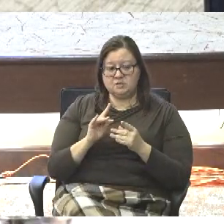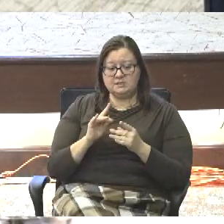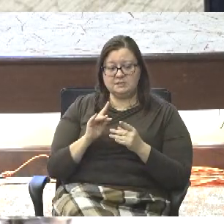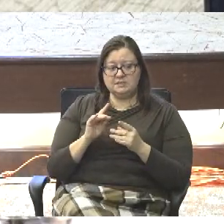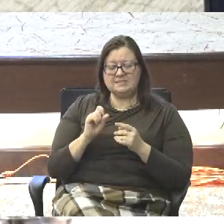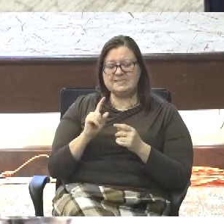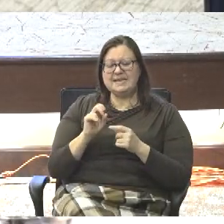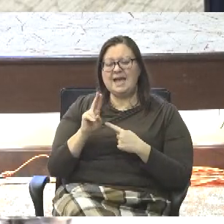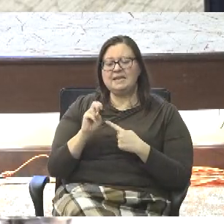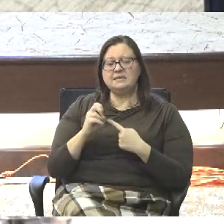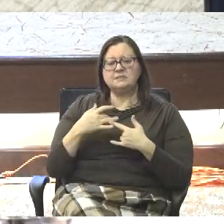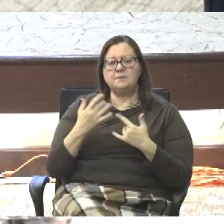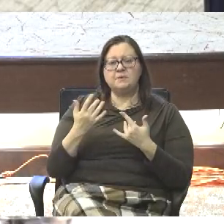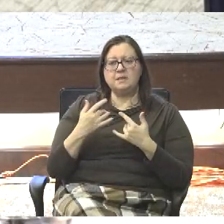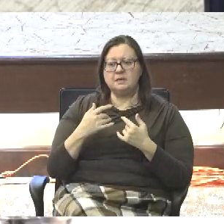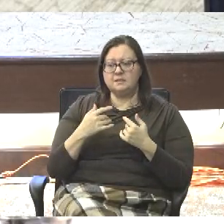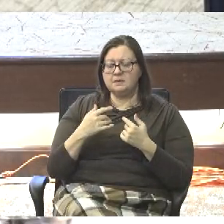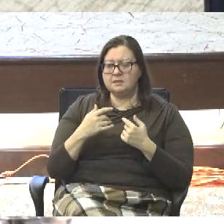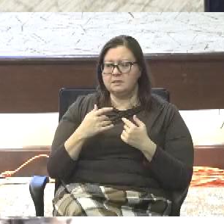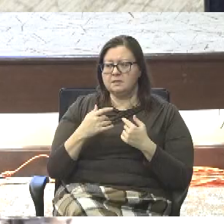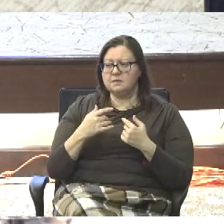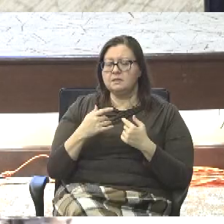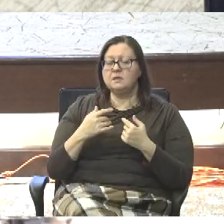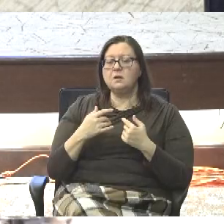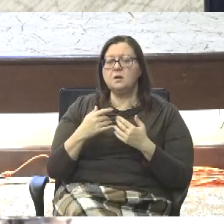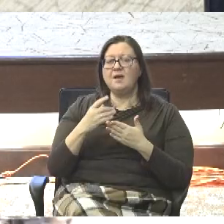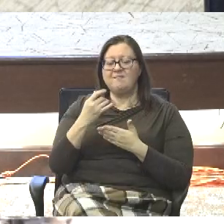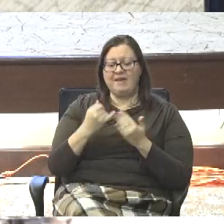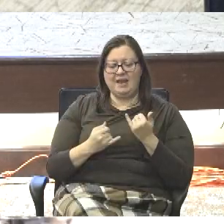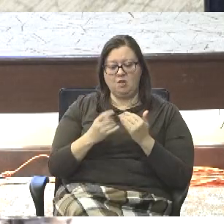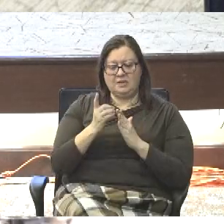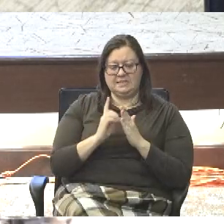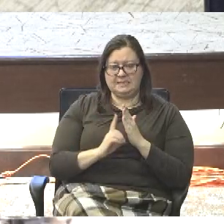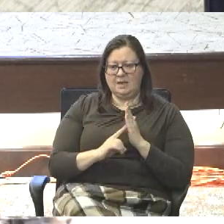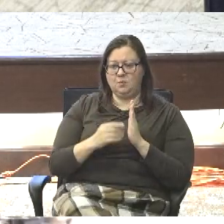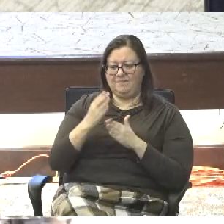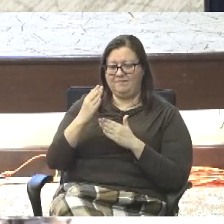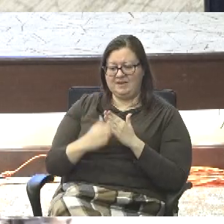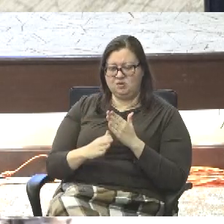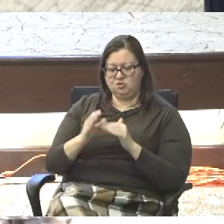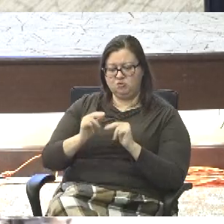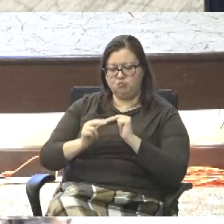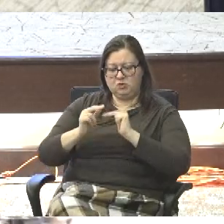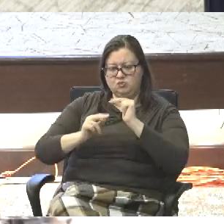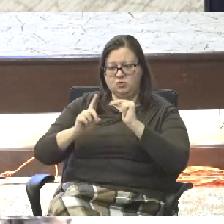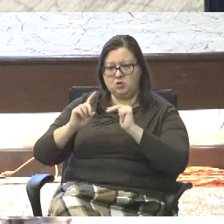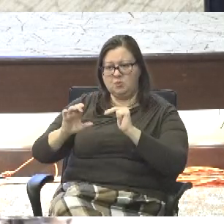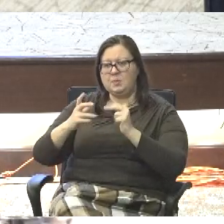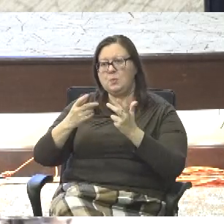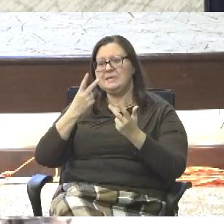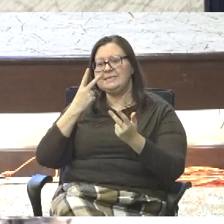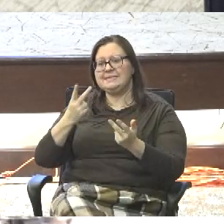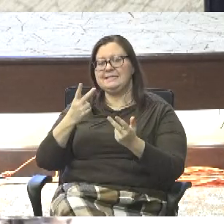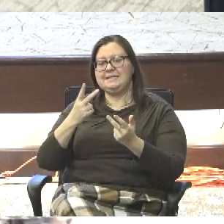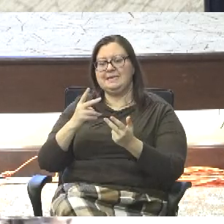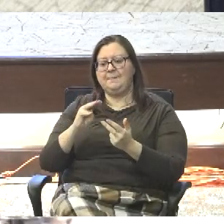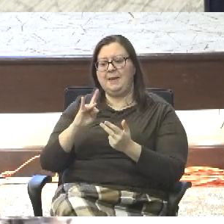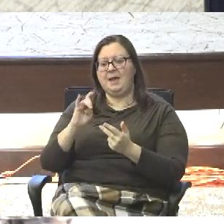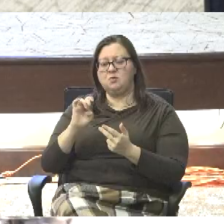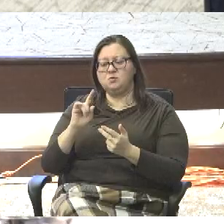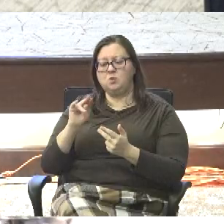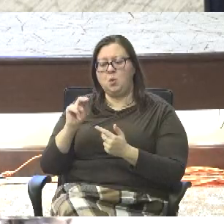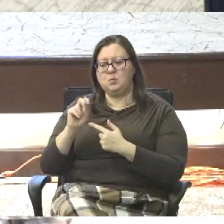status update and to gather input on our final design as we're finishing up the construction documents. So we want to look at some of those milestones